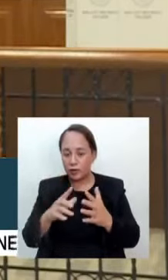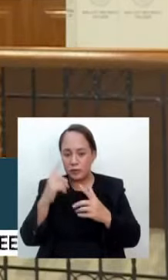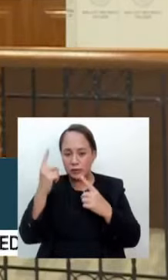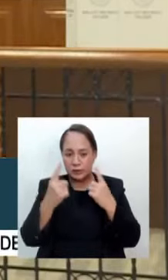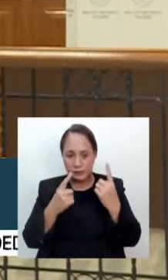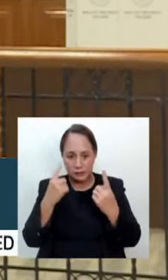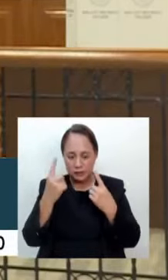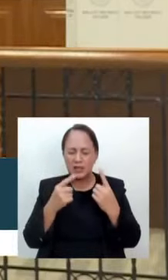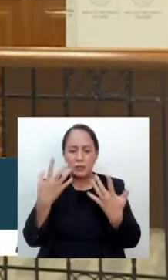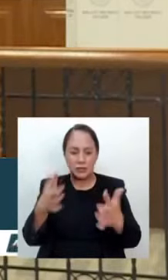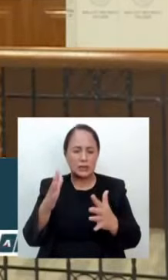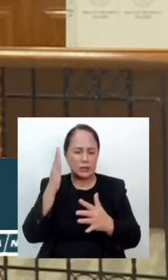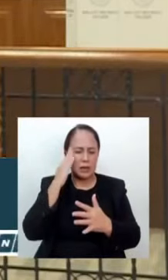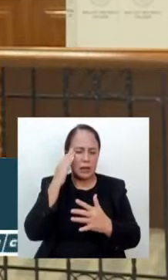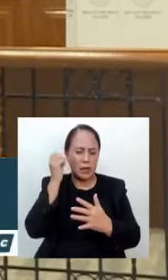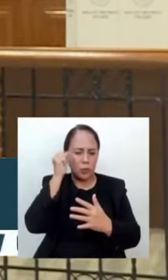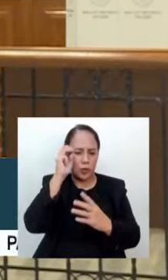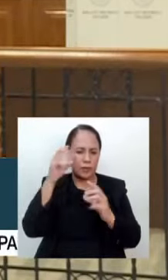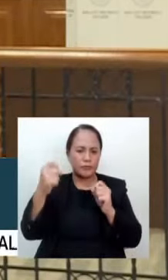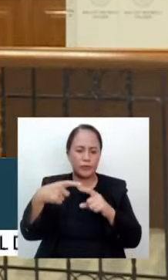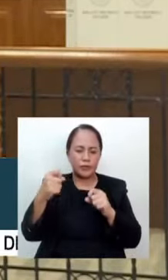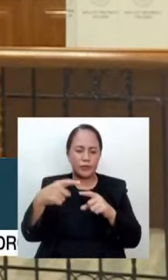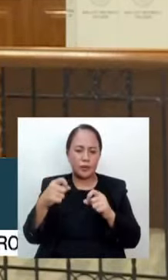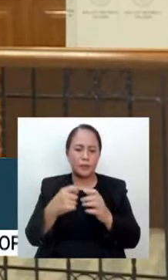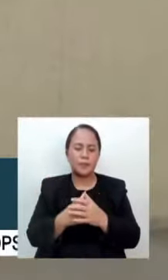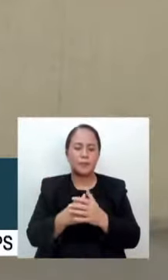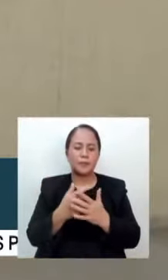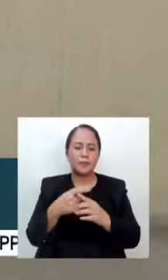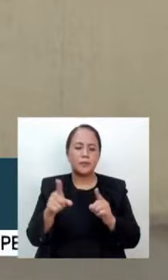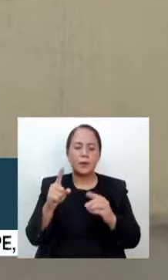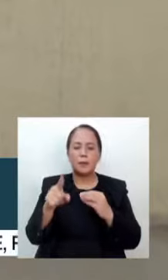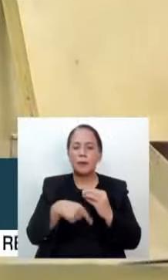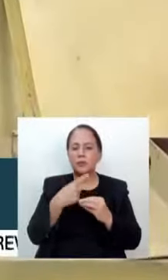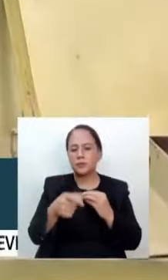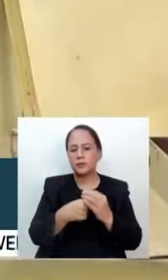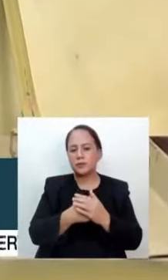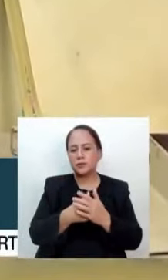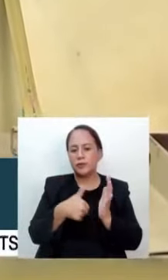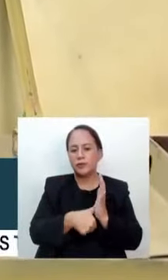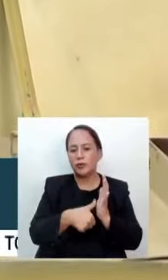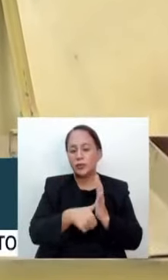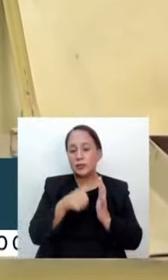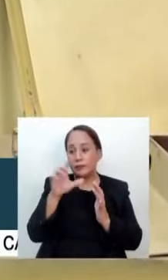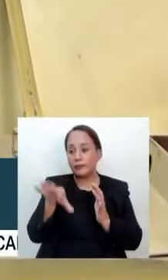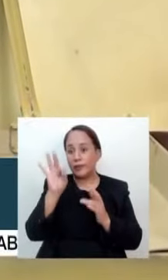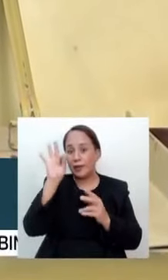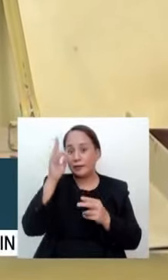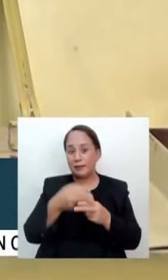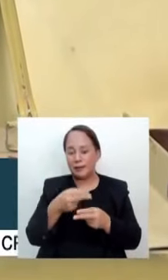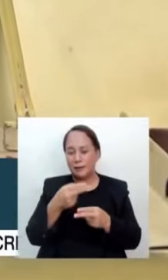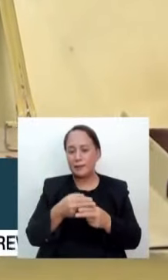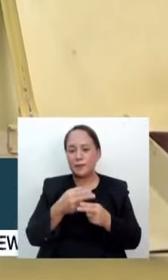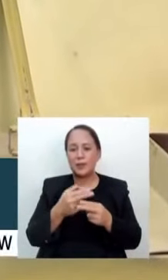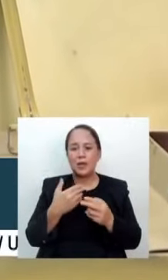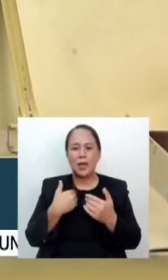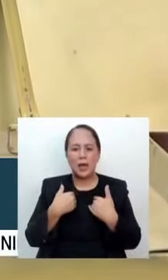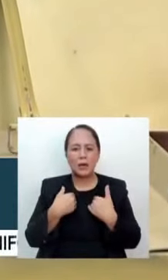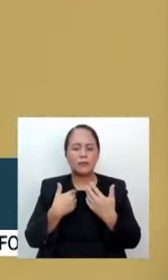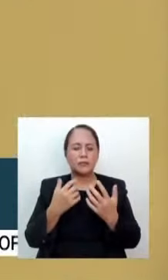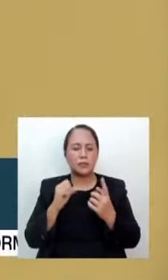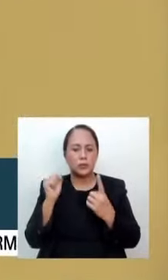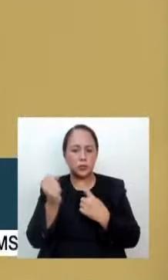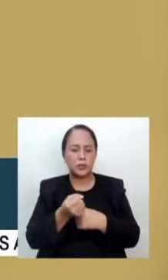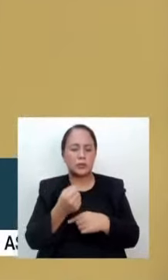aware of the feedback of the concerns with regards to voters not finding their names. There have been instances wherein